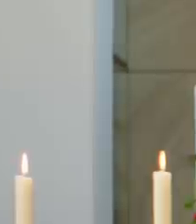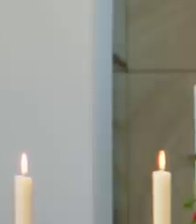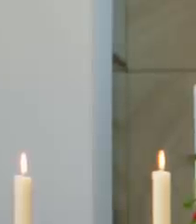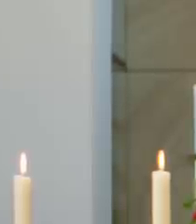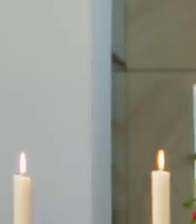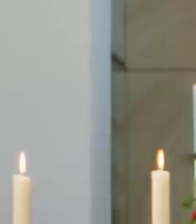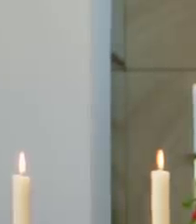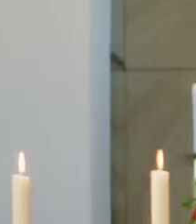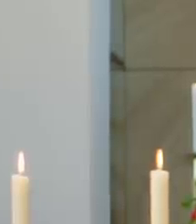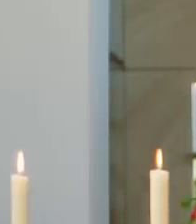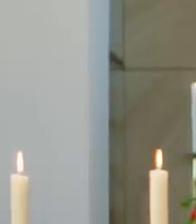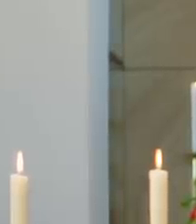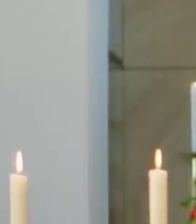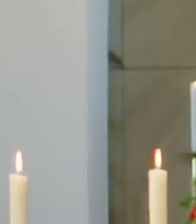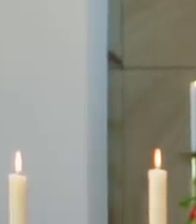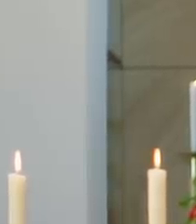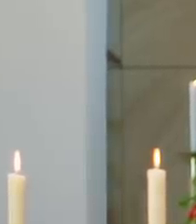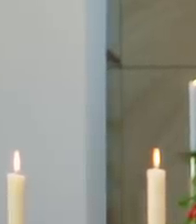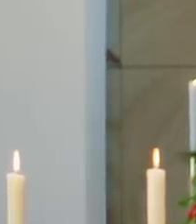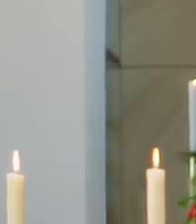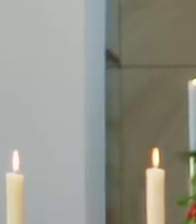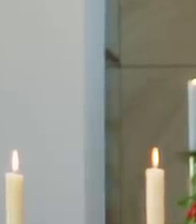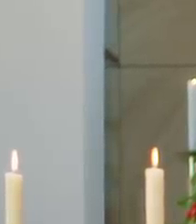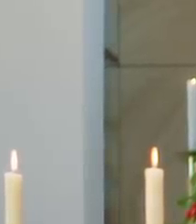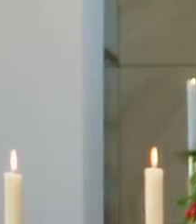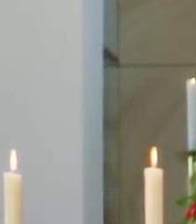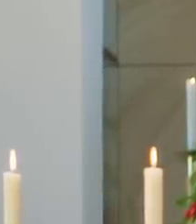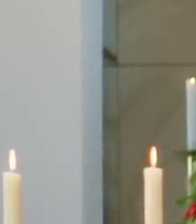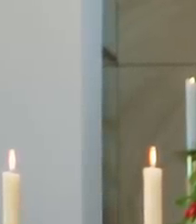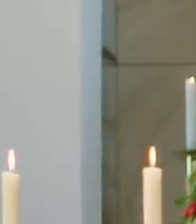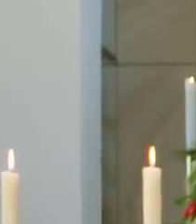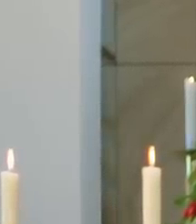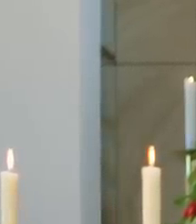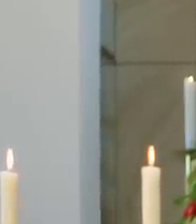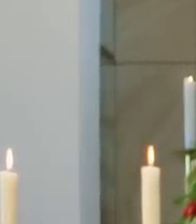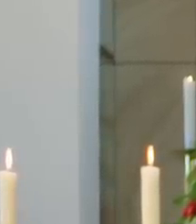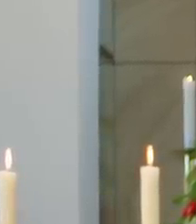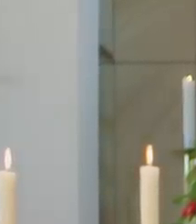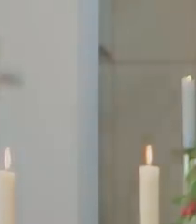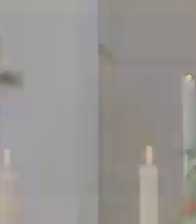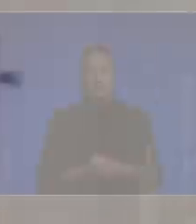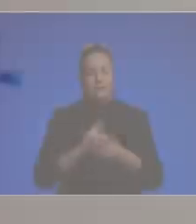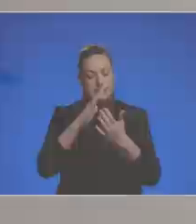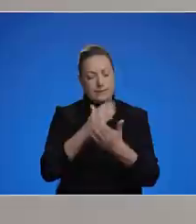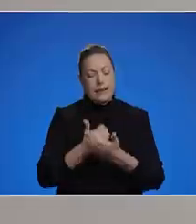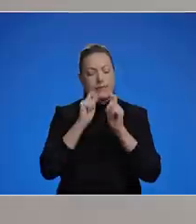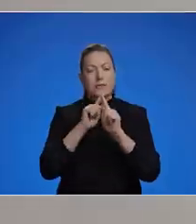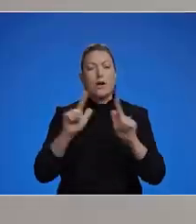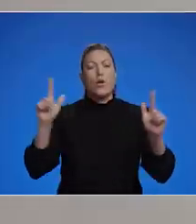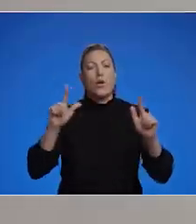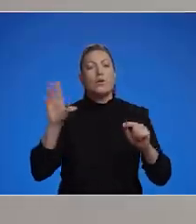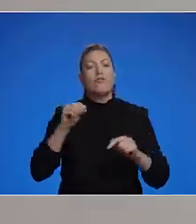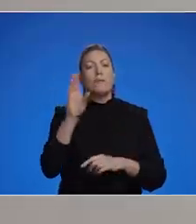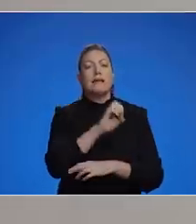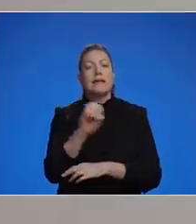who trespass against us. And lead us not into temptation, but deliver us from evil. Deliver us, Lord,